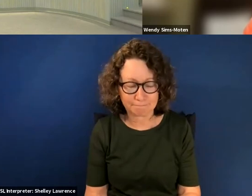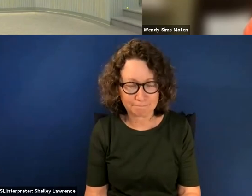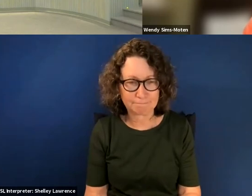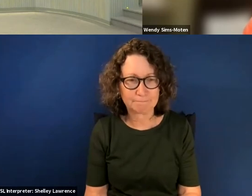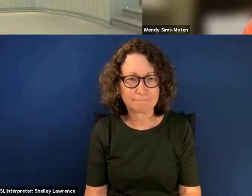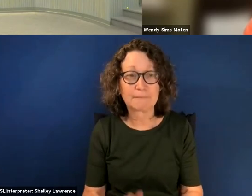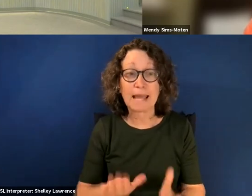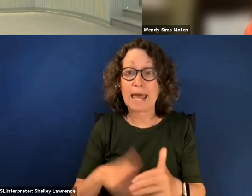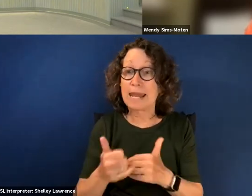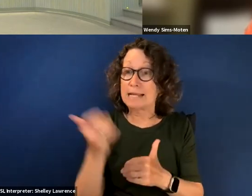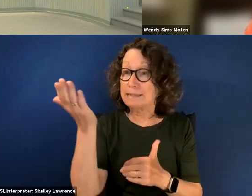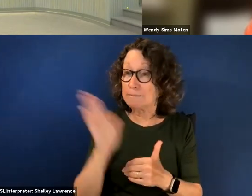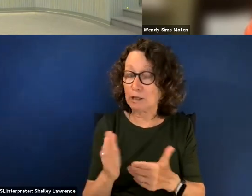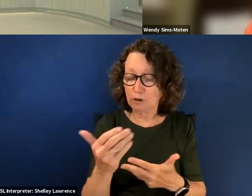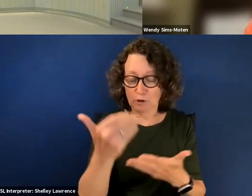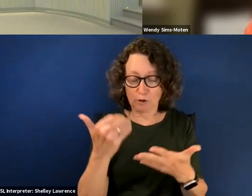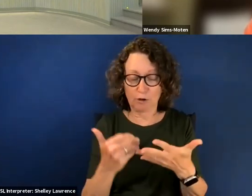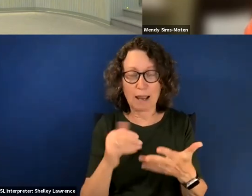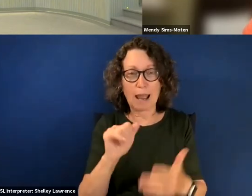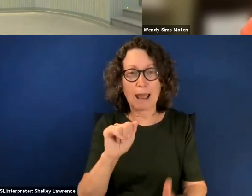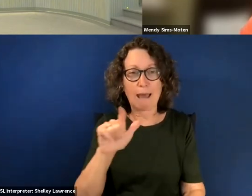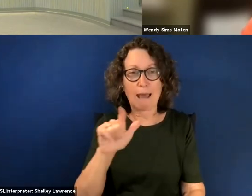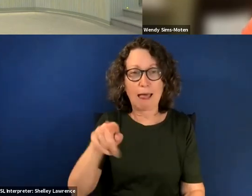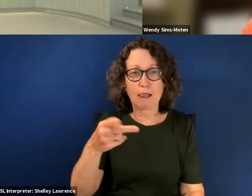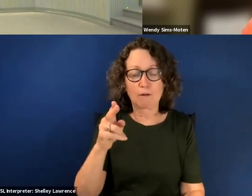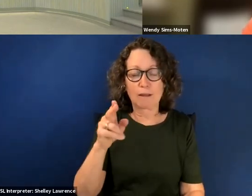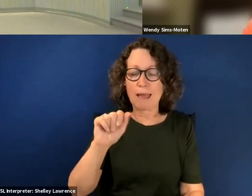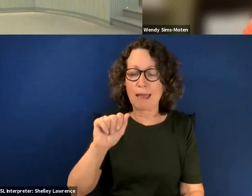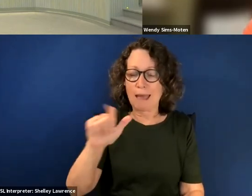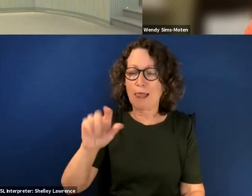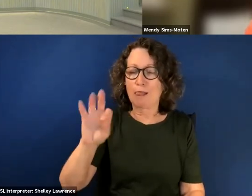Our next speaker is Alfred Pomerler.